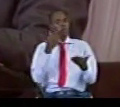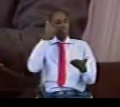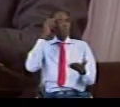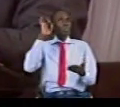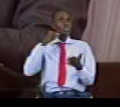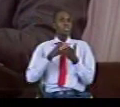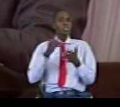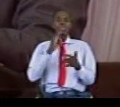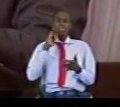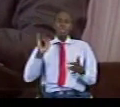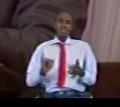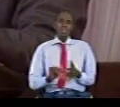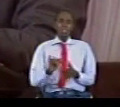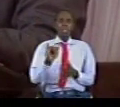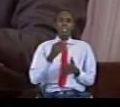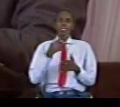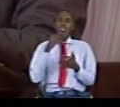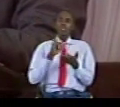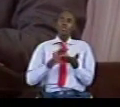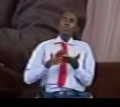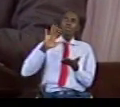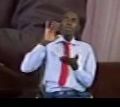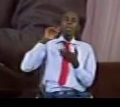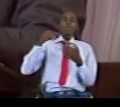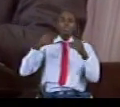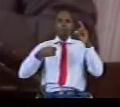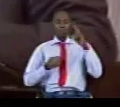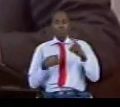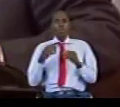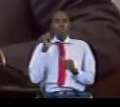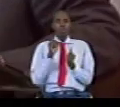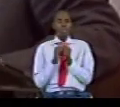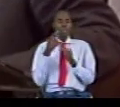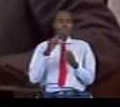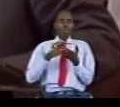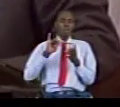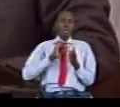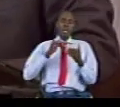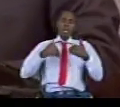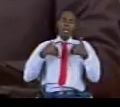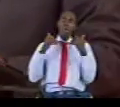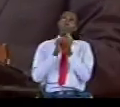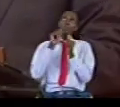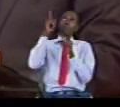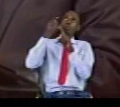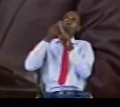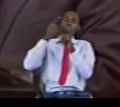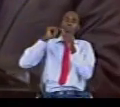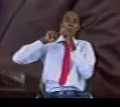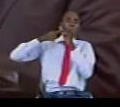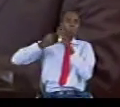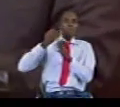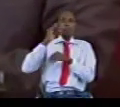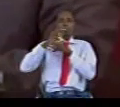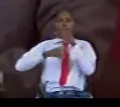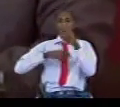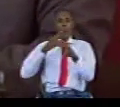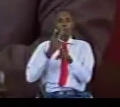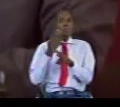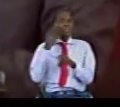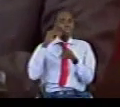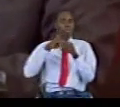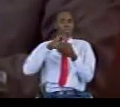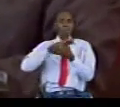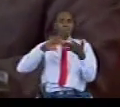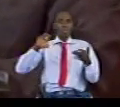now glorify me with the glory which I had with you before the beginning of the world. It tells us in verse 11, and now